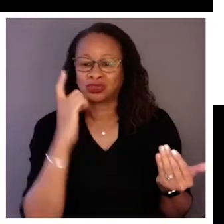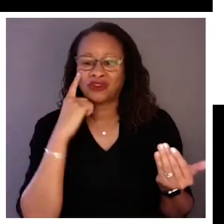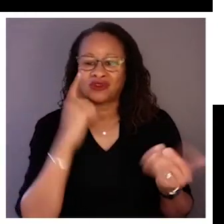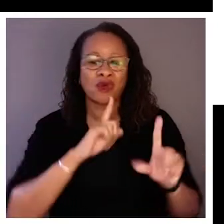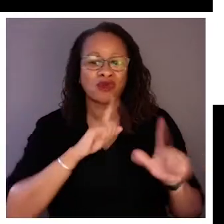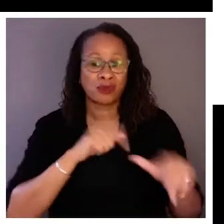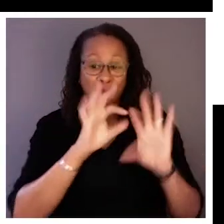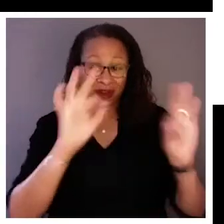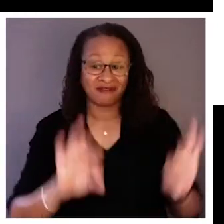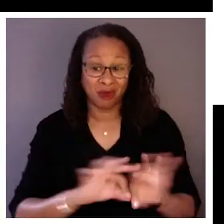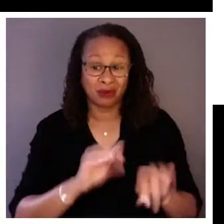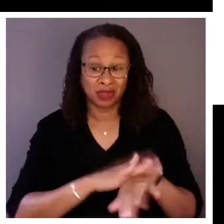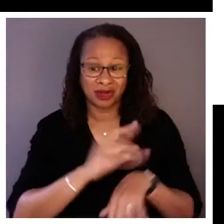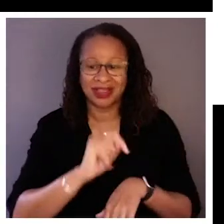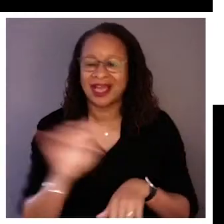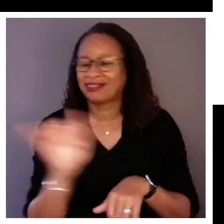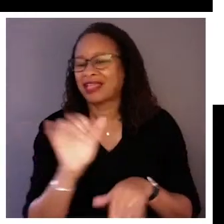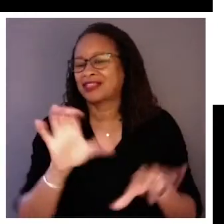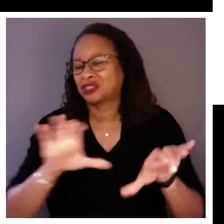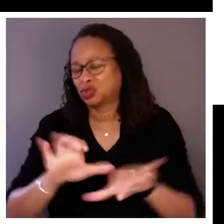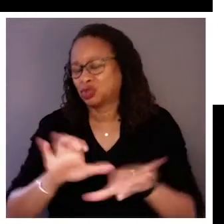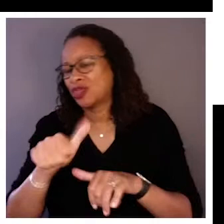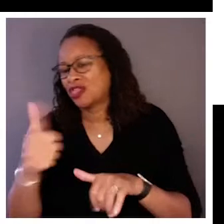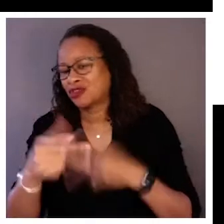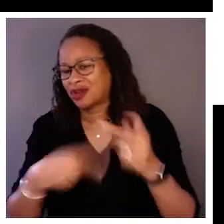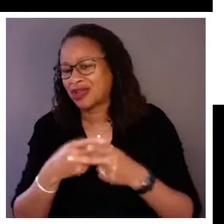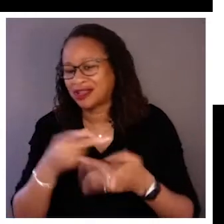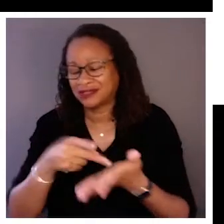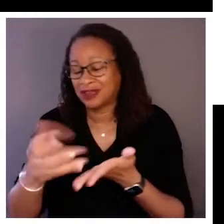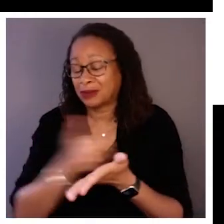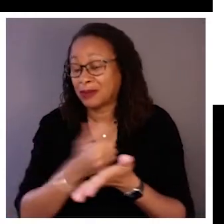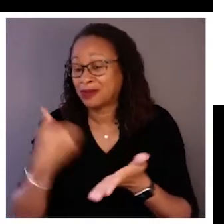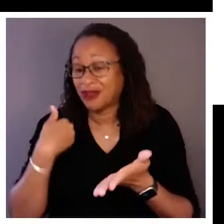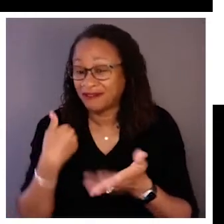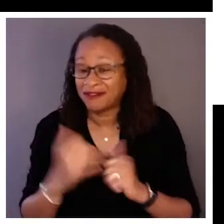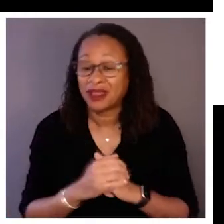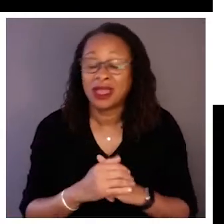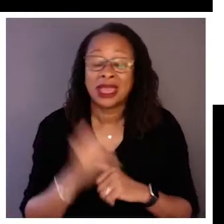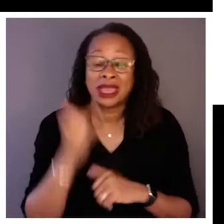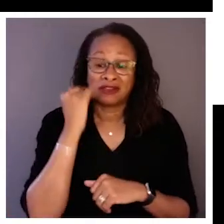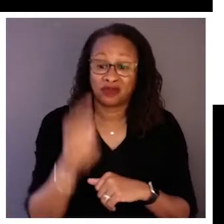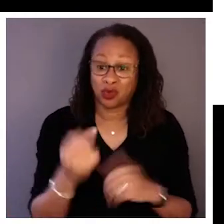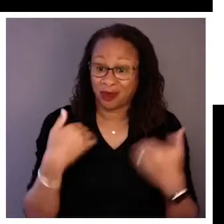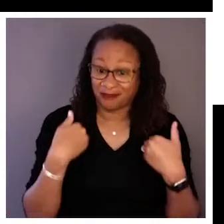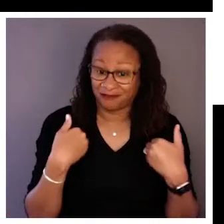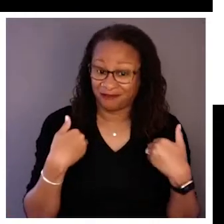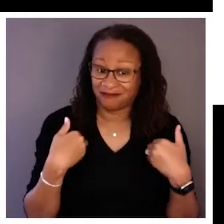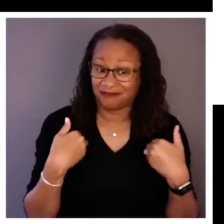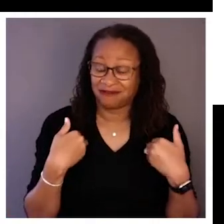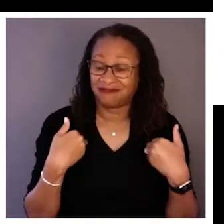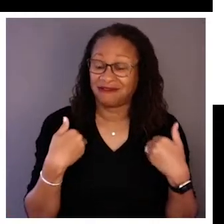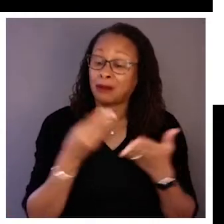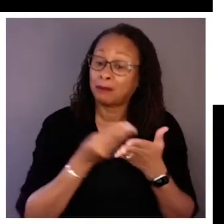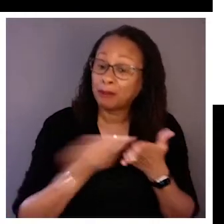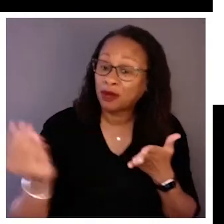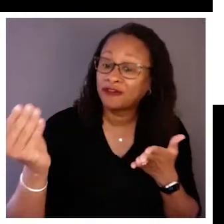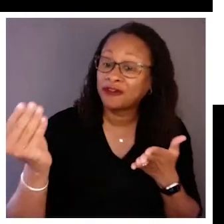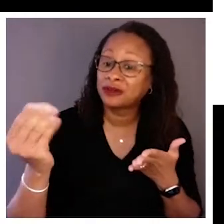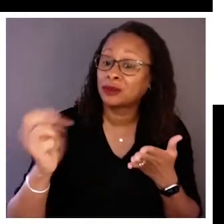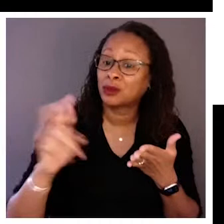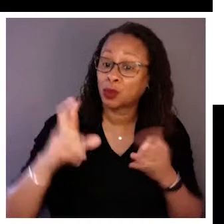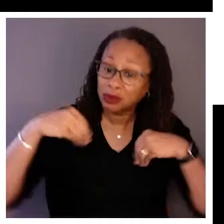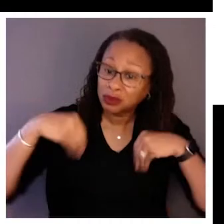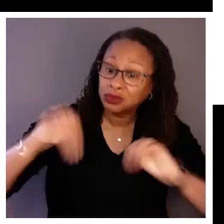that, like they do on all the other kinds of income that you have. So if you have purchased and sold any kind